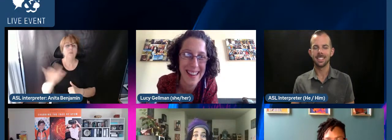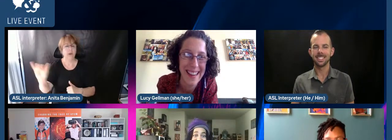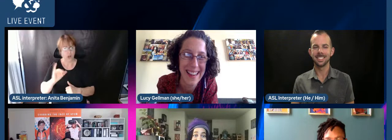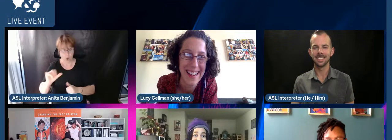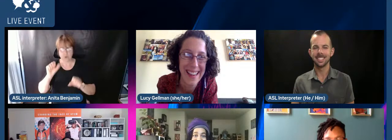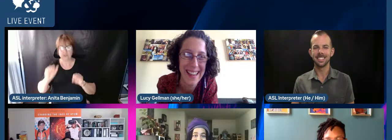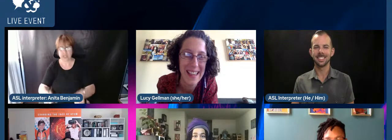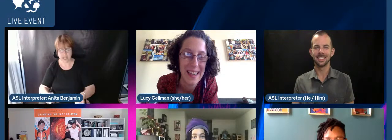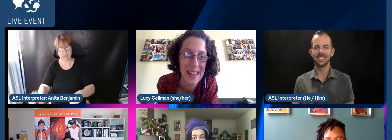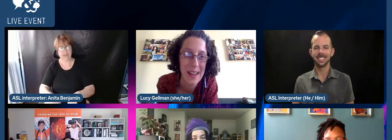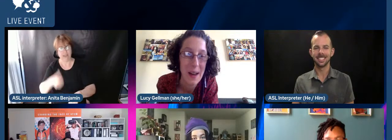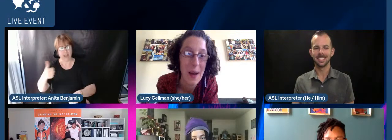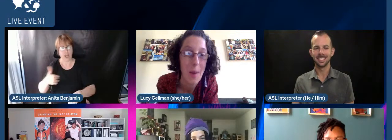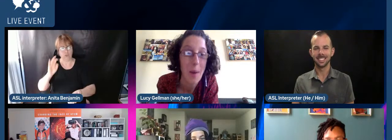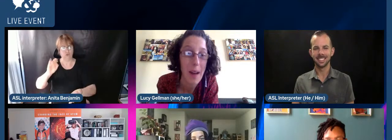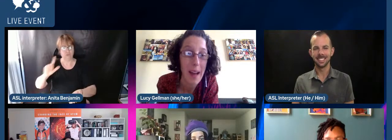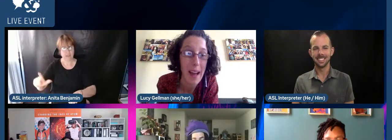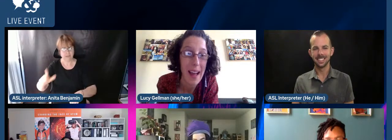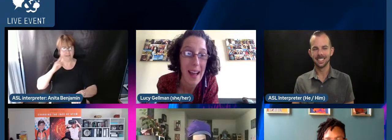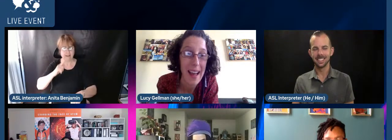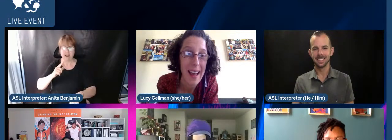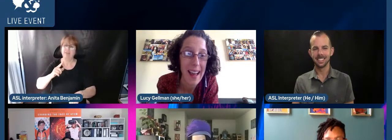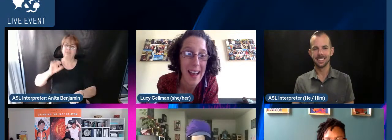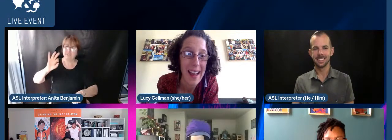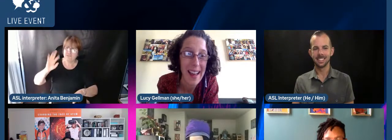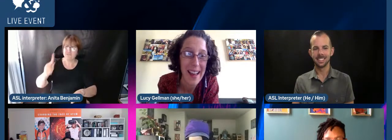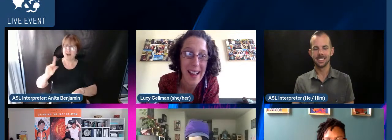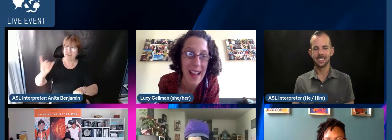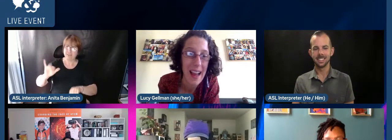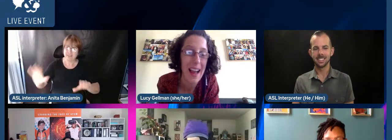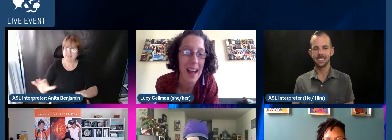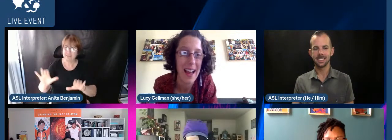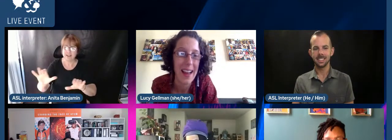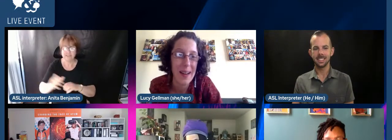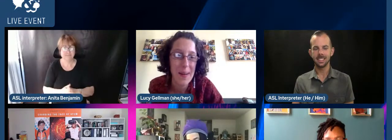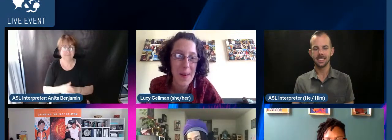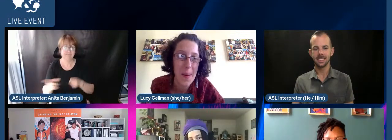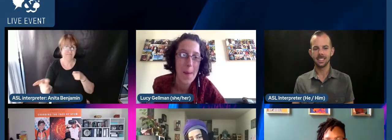it done. But we do have to be patient.